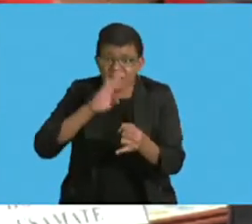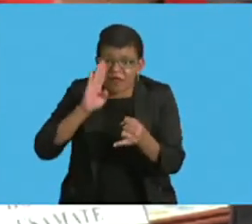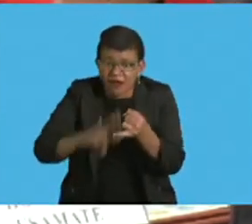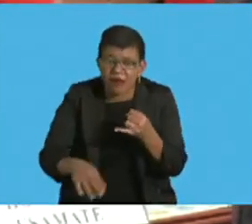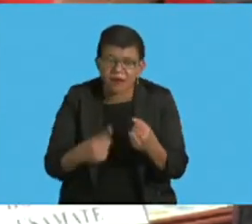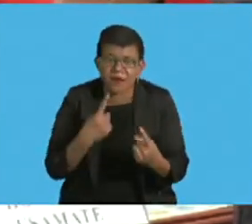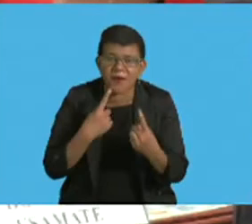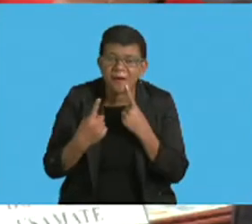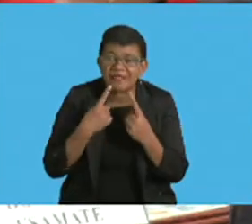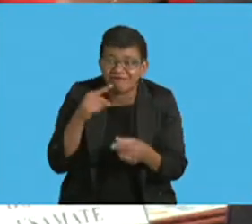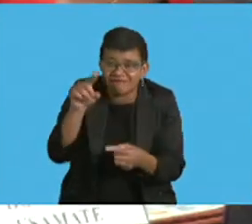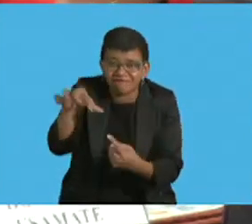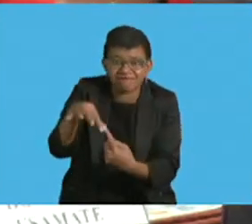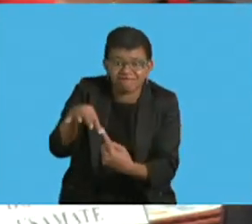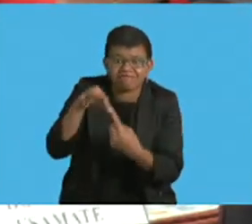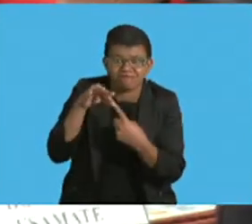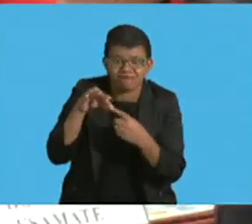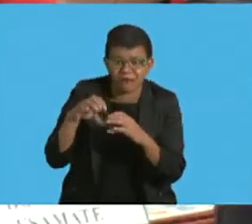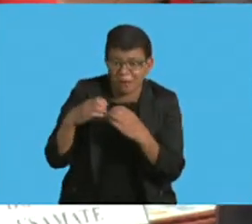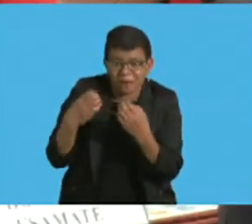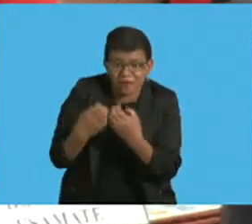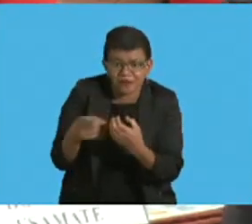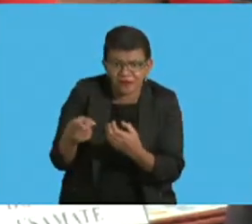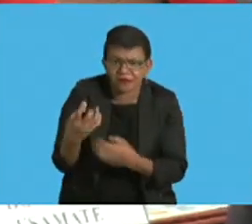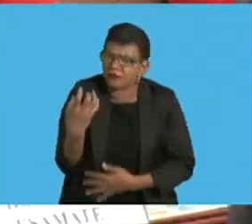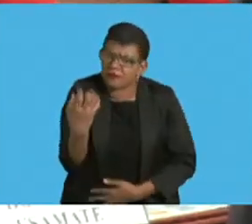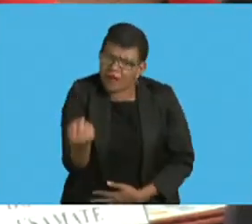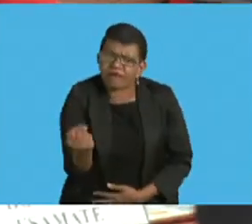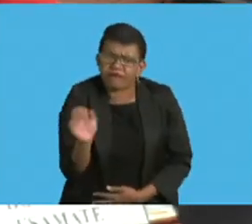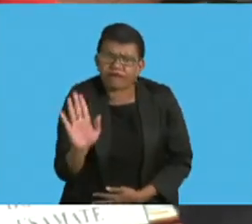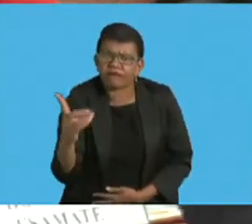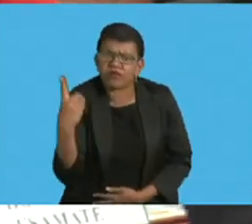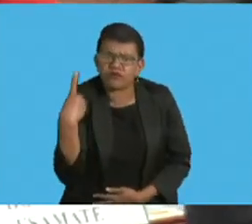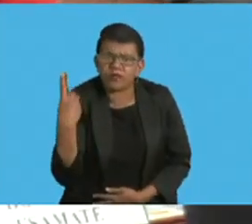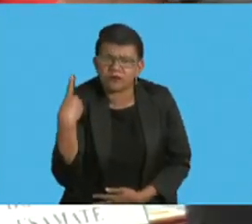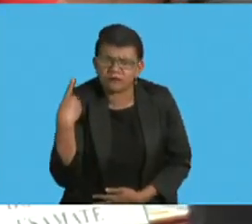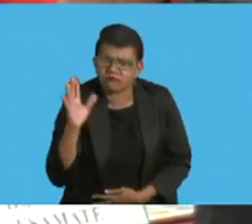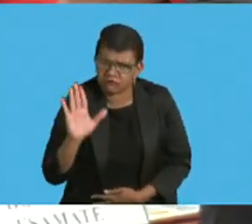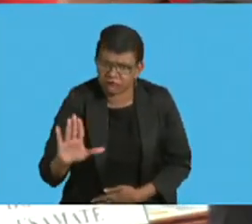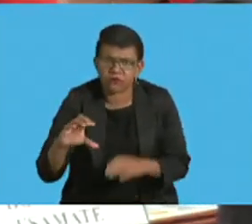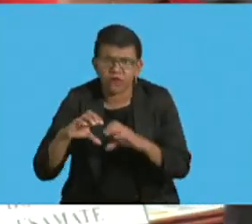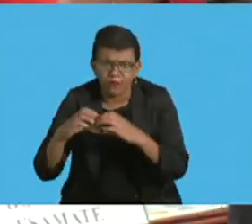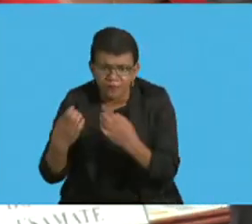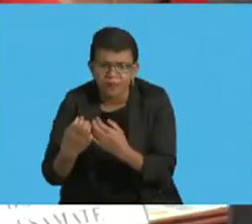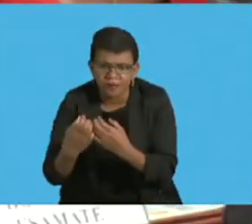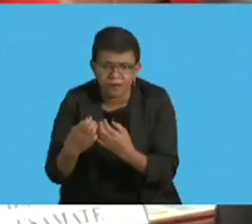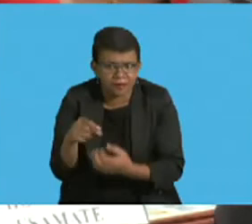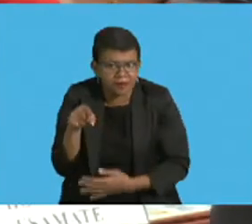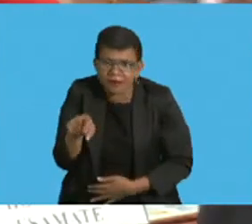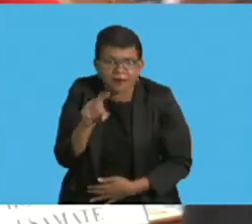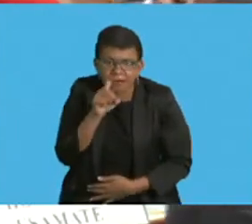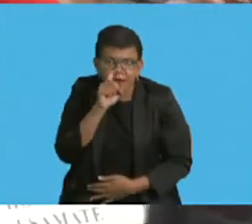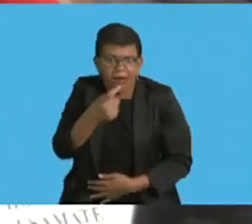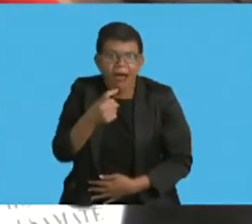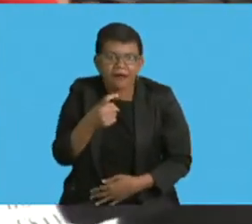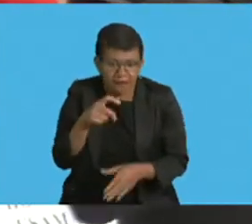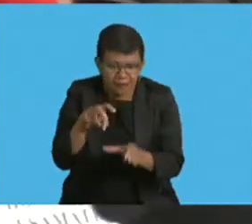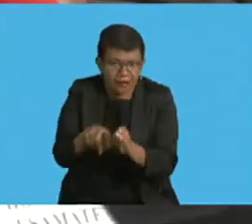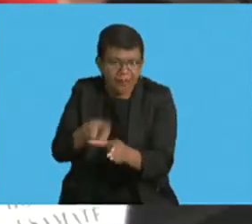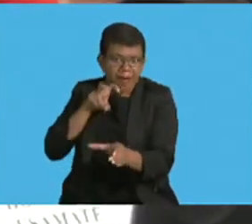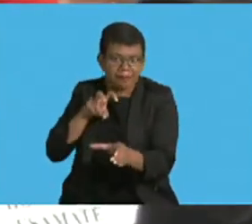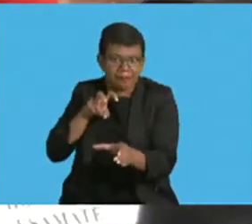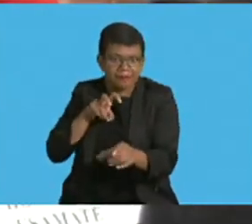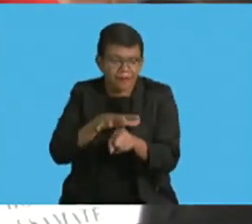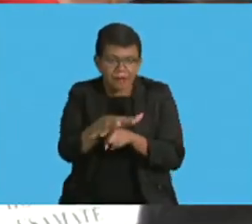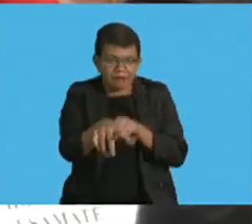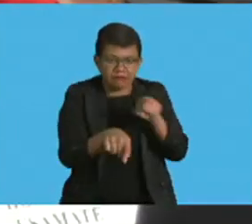committee, you have a fiduciary duty to that particular committee. You cannot be implicated or influenced by